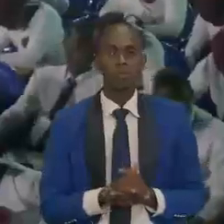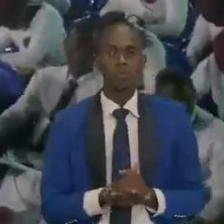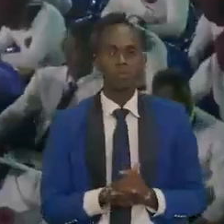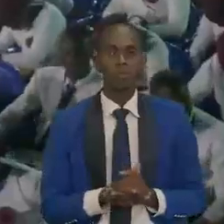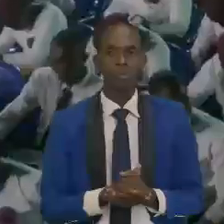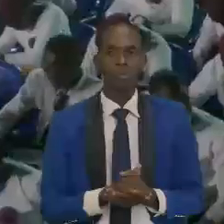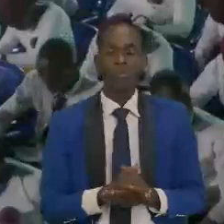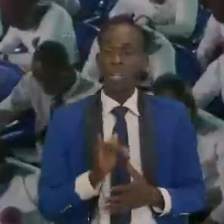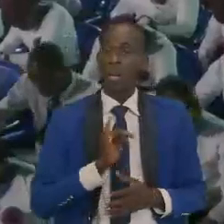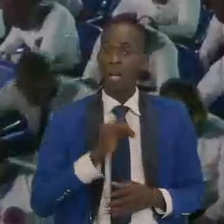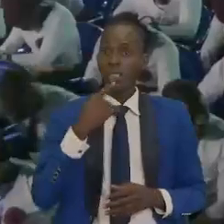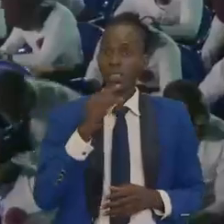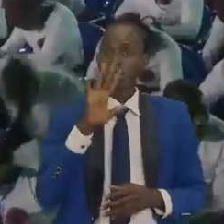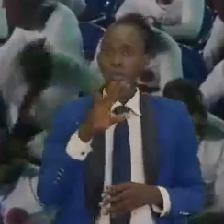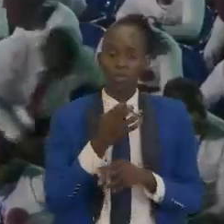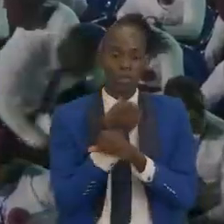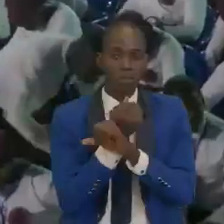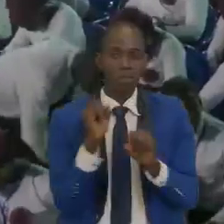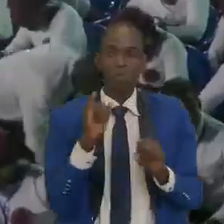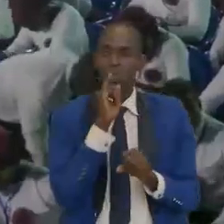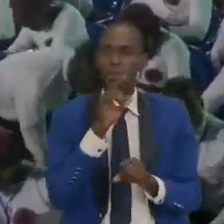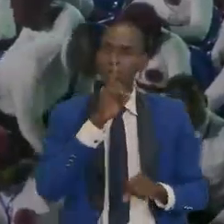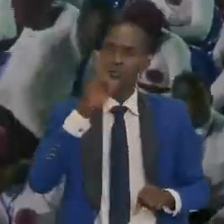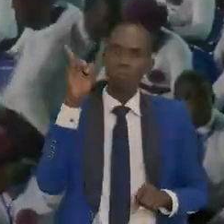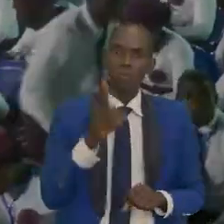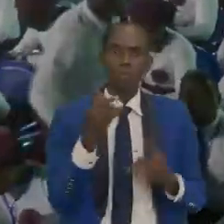tonight. I said your salvation is guaranteed tonight.